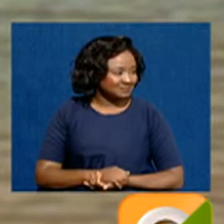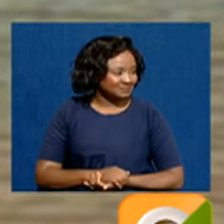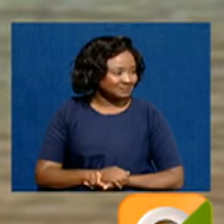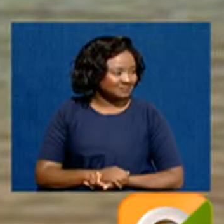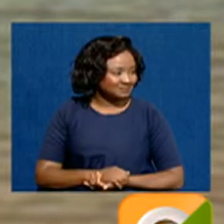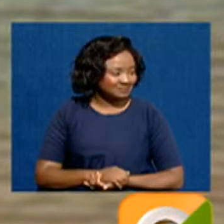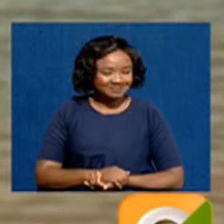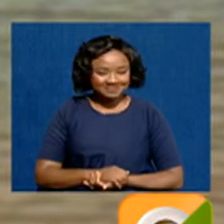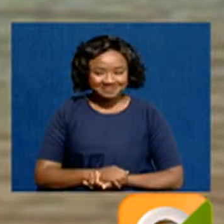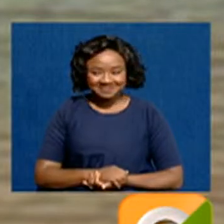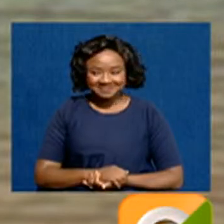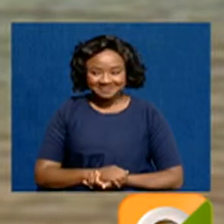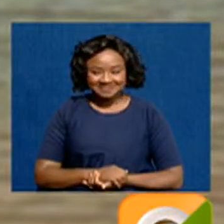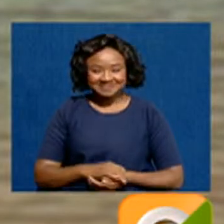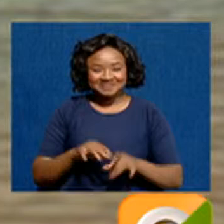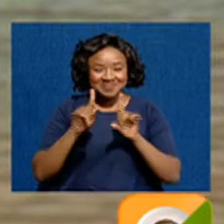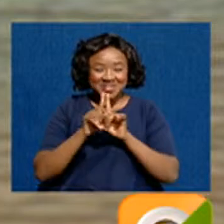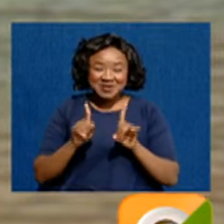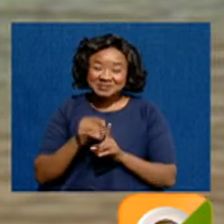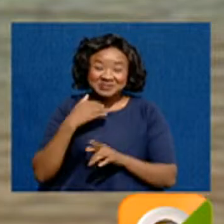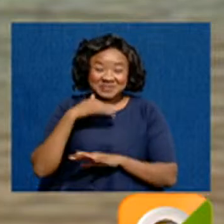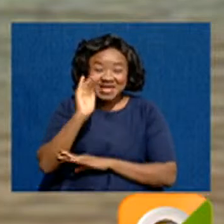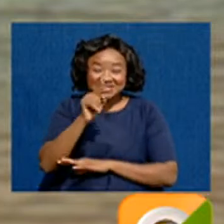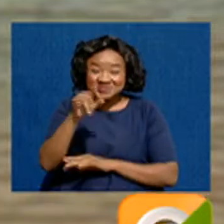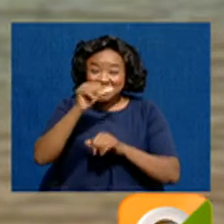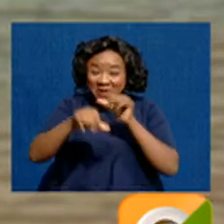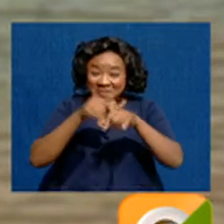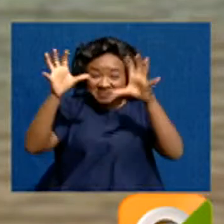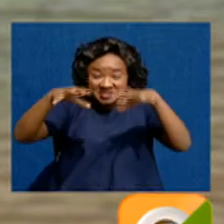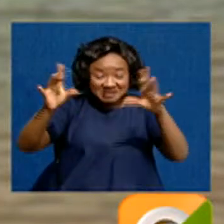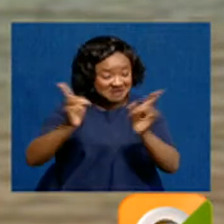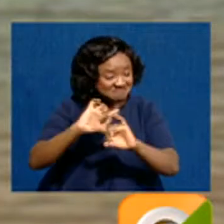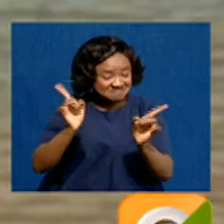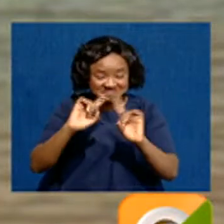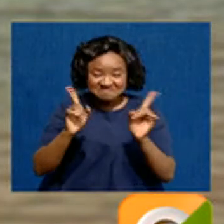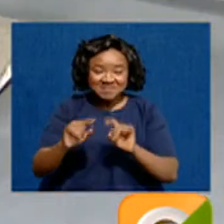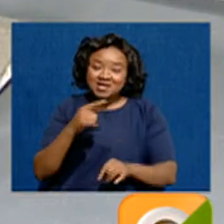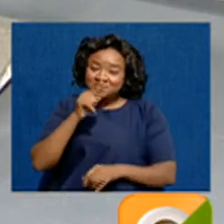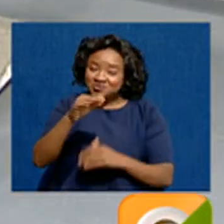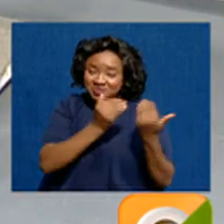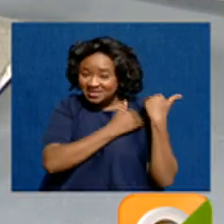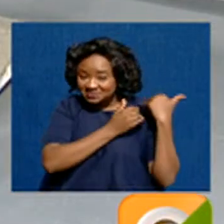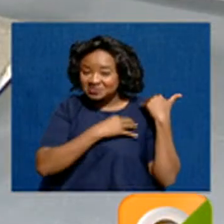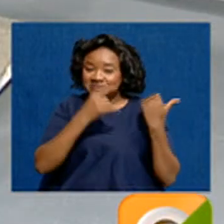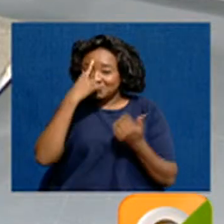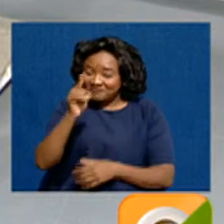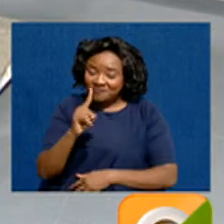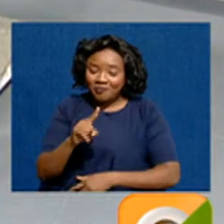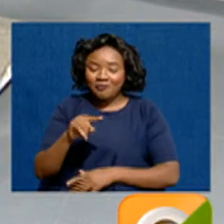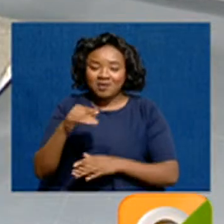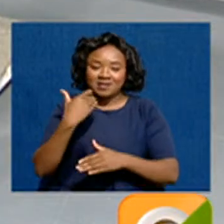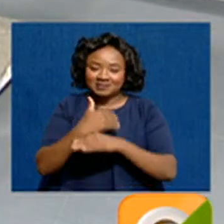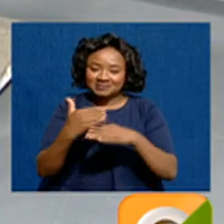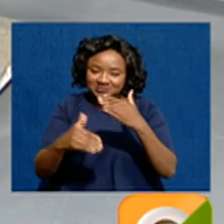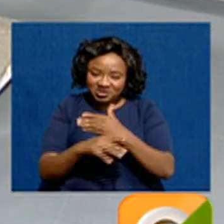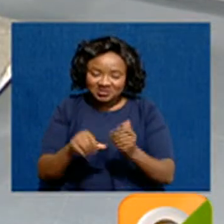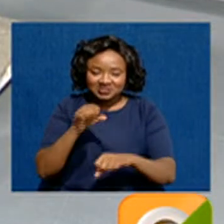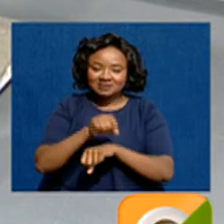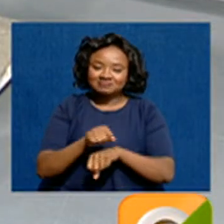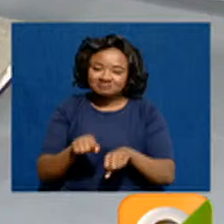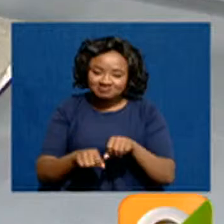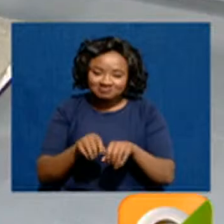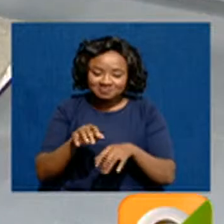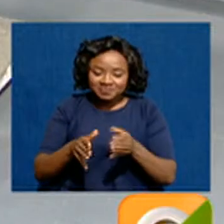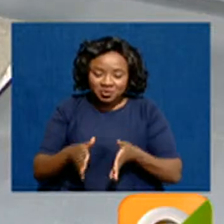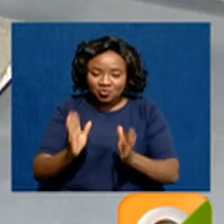are the cabinet secretary yes, in charge of roads and infrastructure. You cannot. I don't believe we have a CS or a government in charge of the rain. Yeah. I'm asking you about